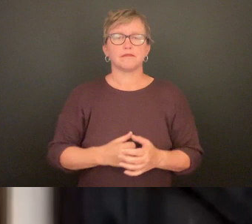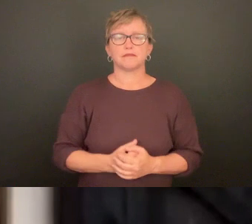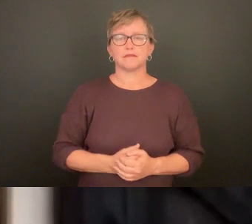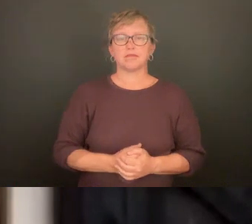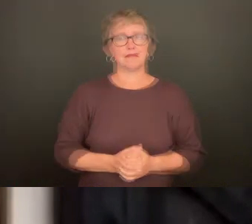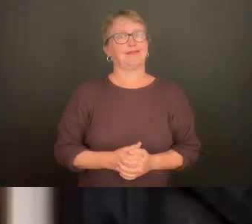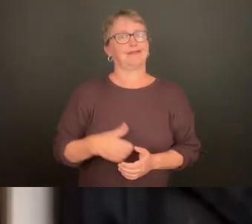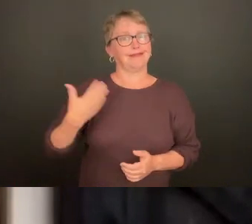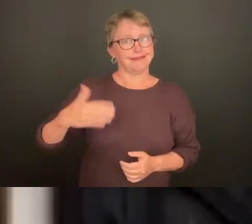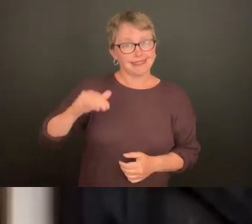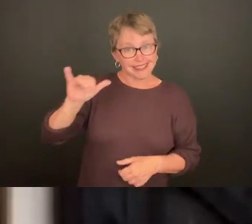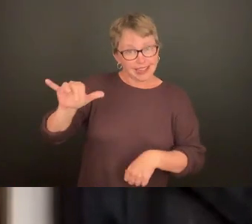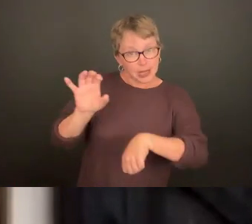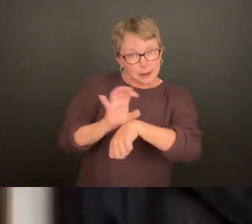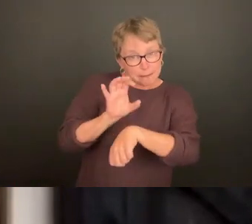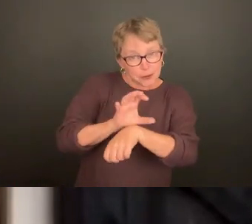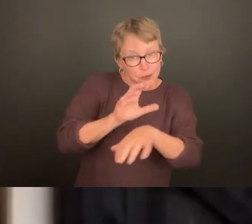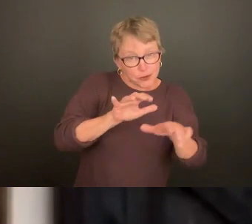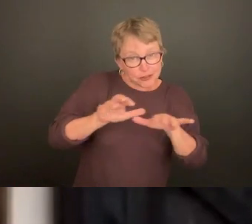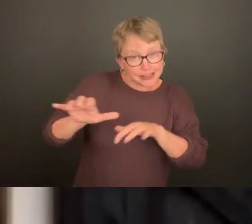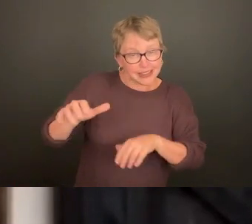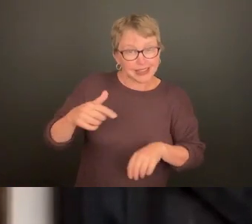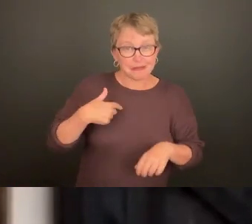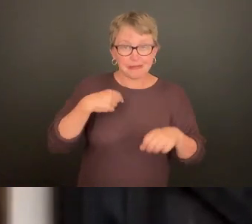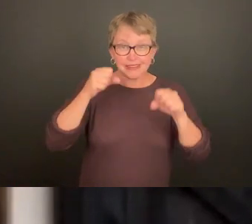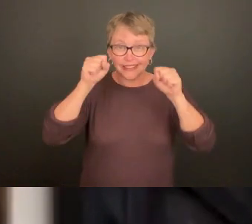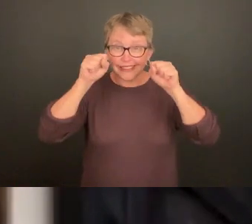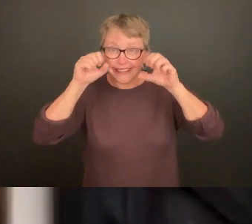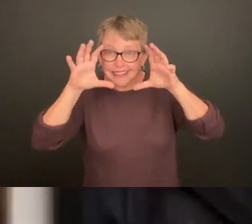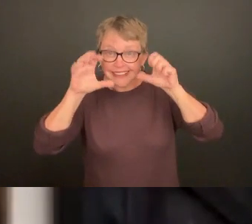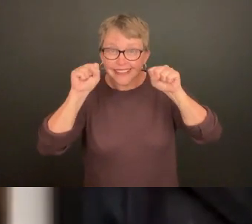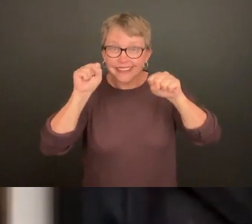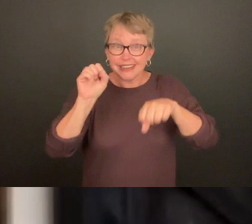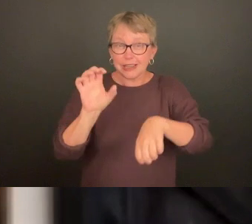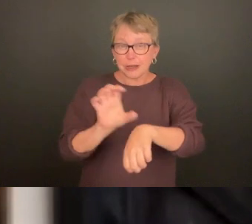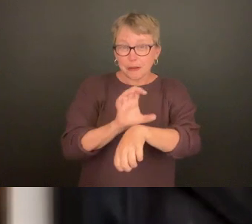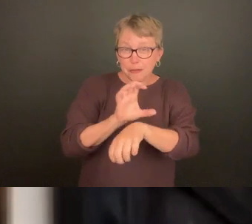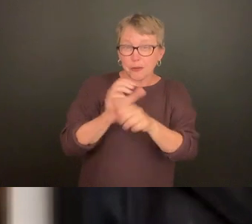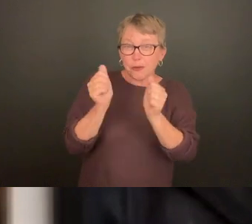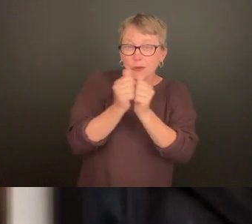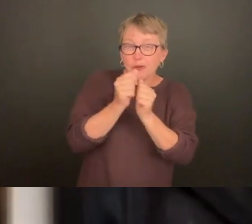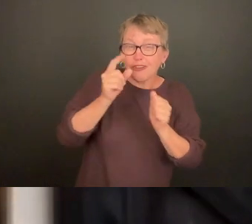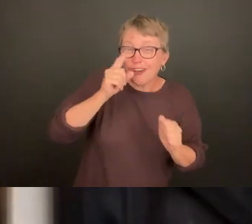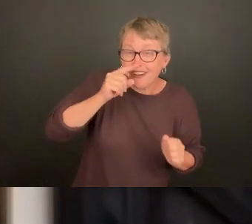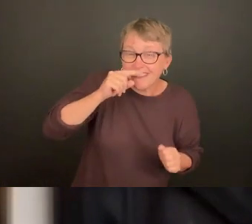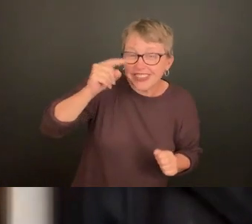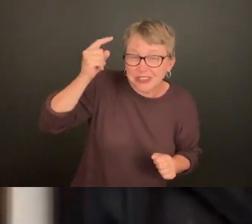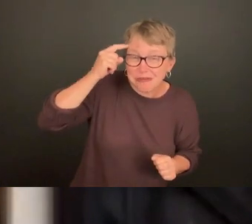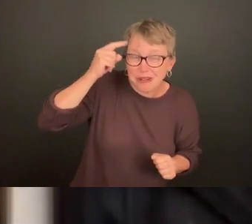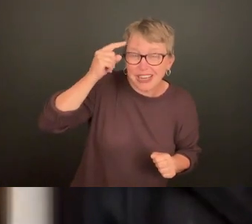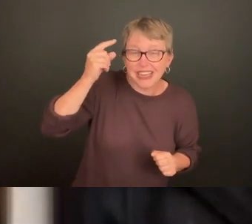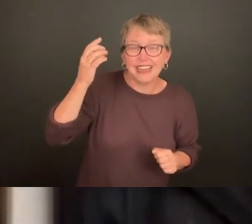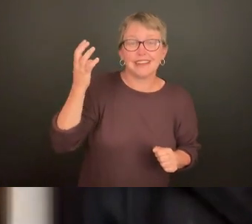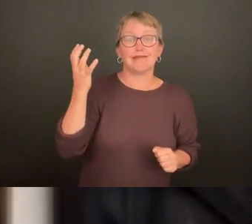a computer with somewhat of a artificial brain. I was amazed at that it was written as. So this is